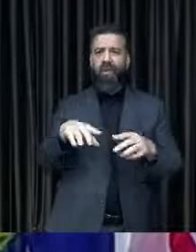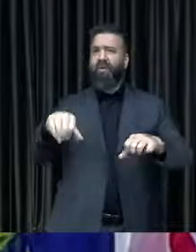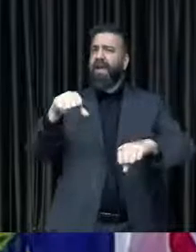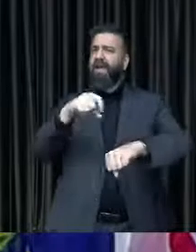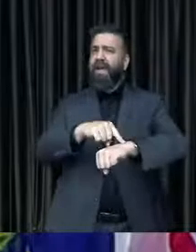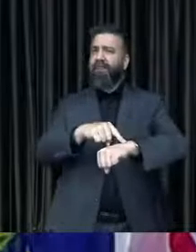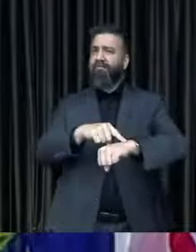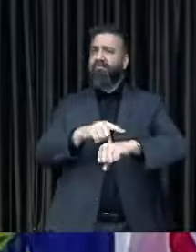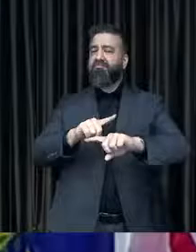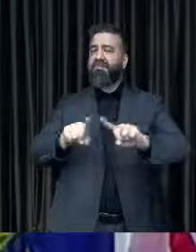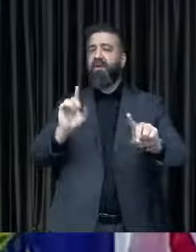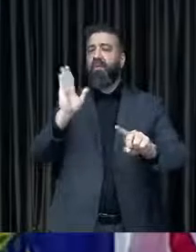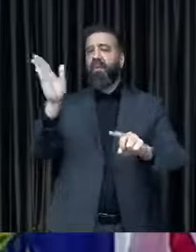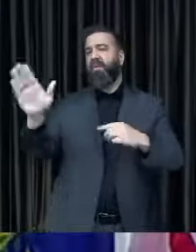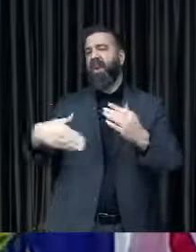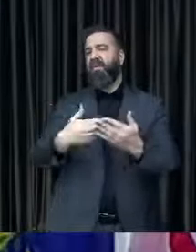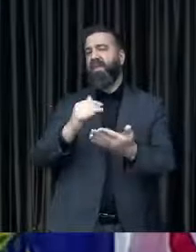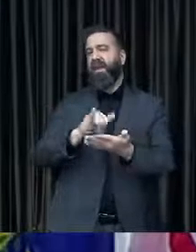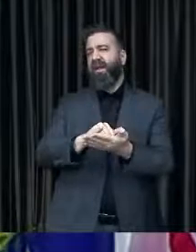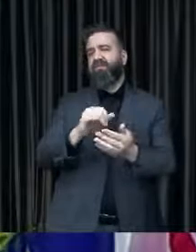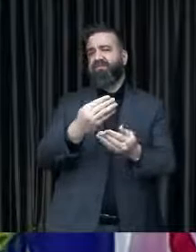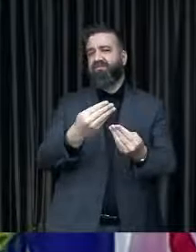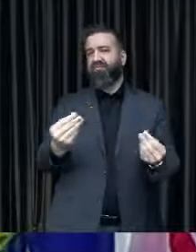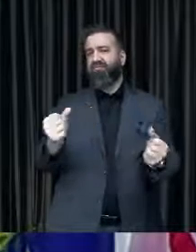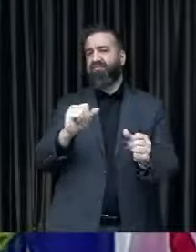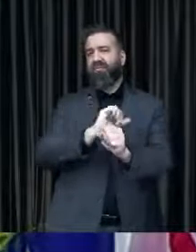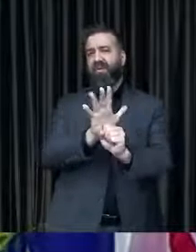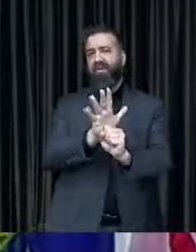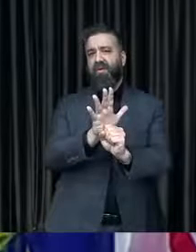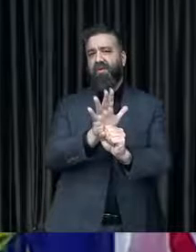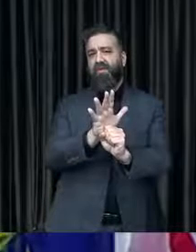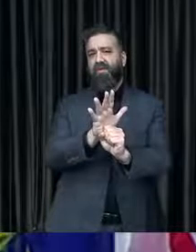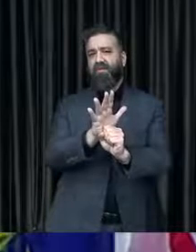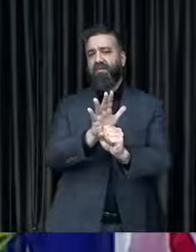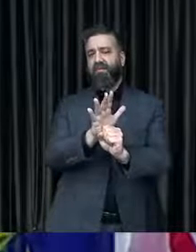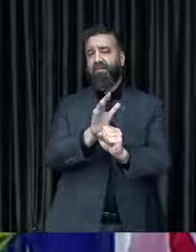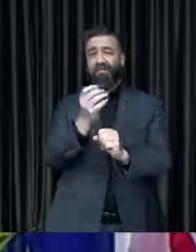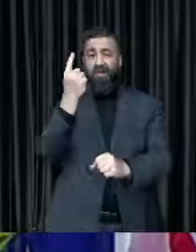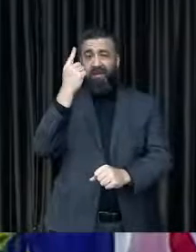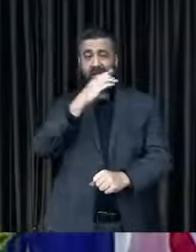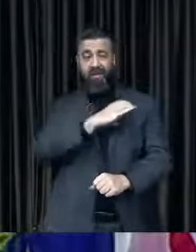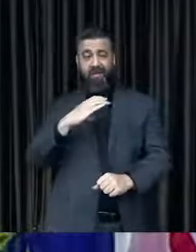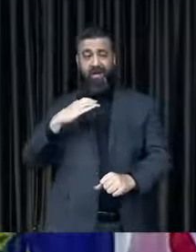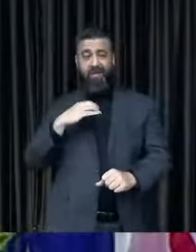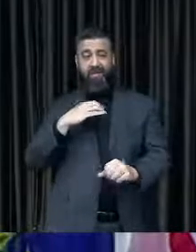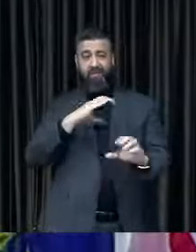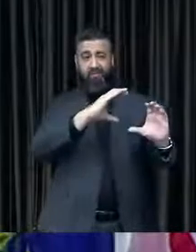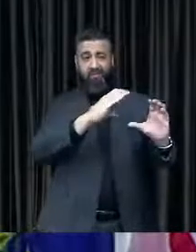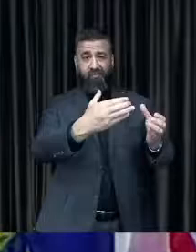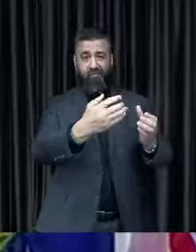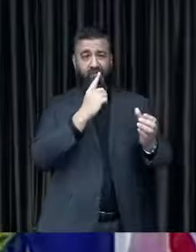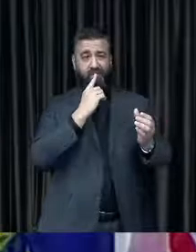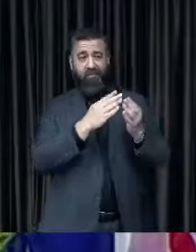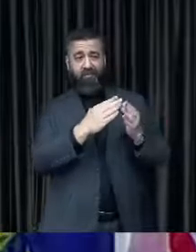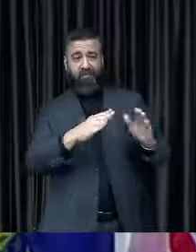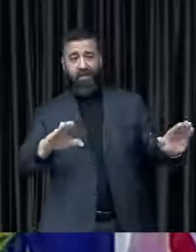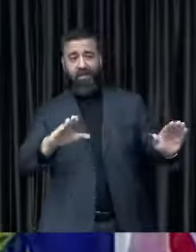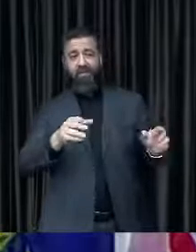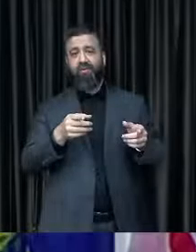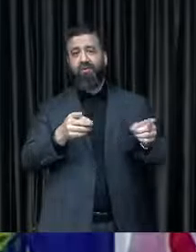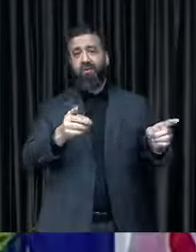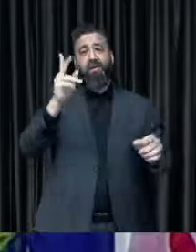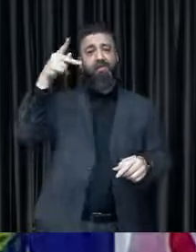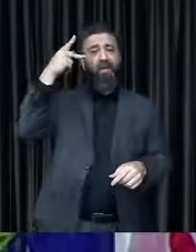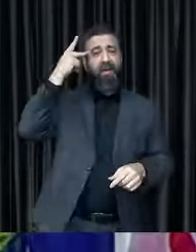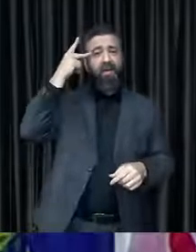will get there. And the campaigns are over. The council was certainly sharply divided during the political campaigns.